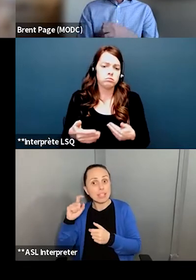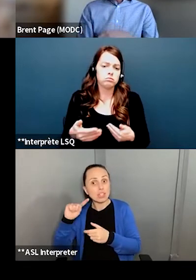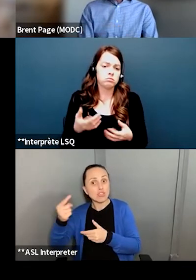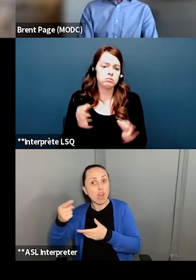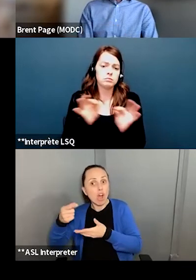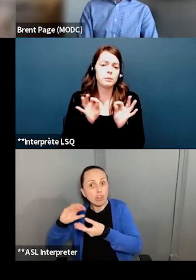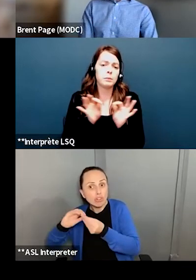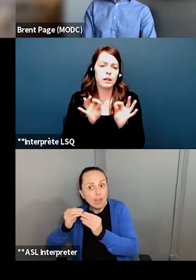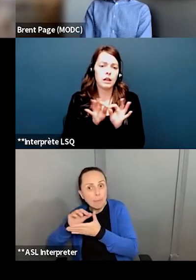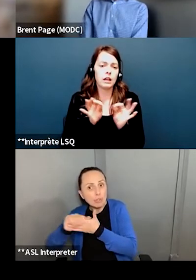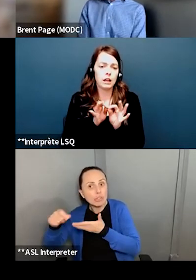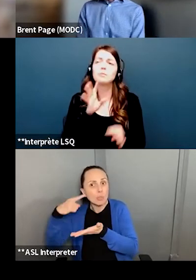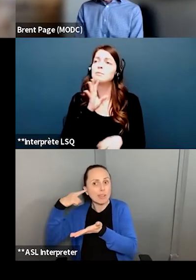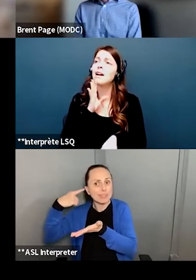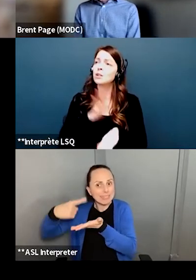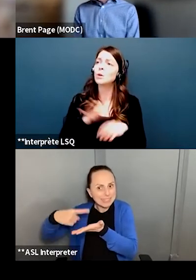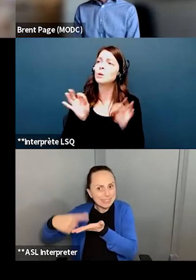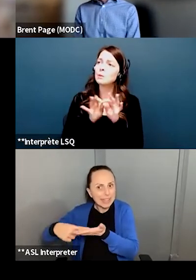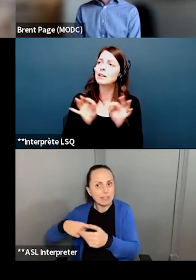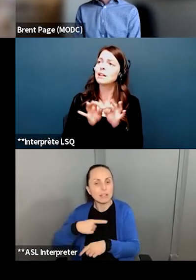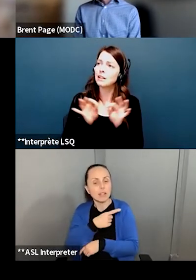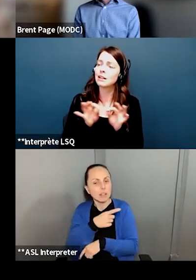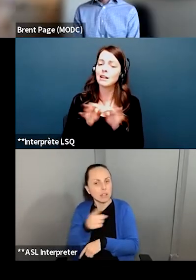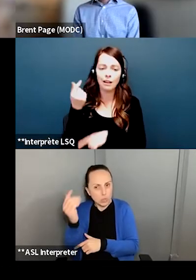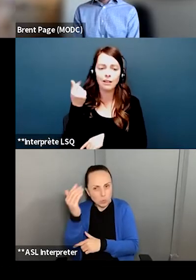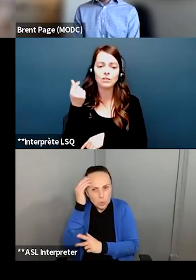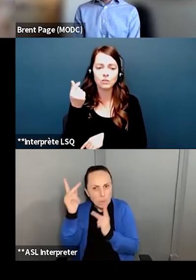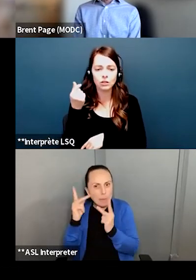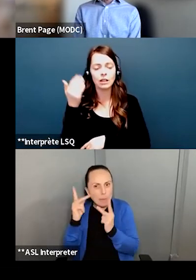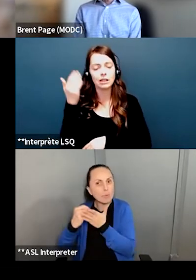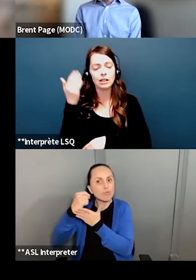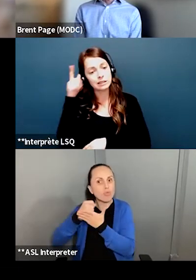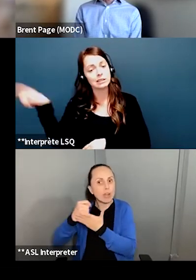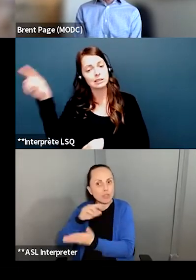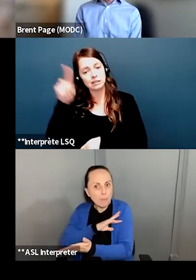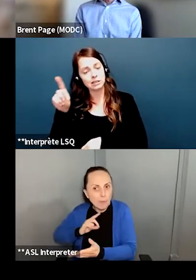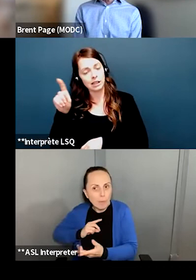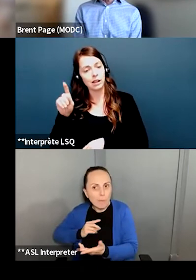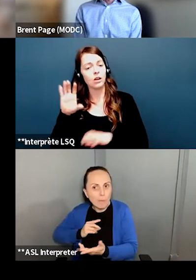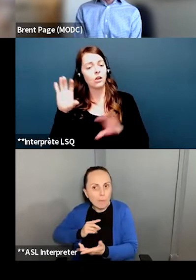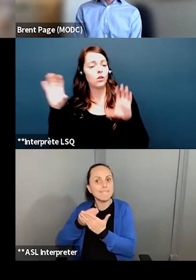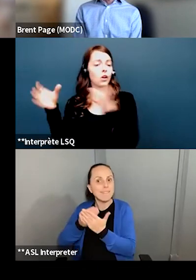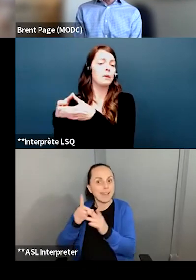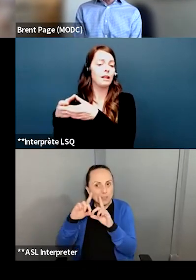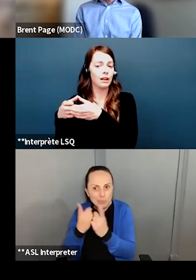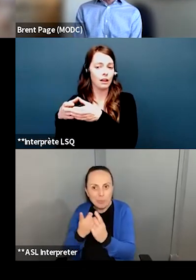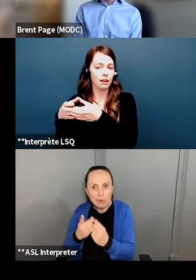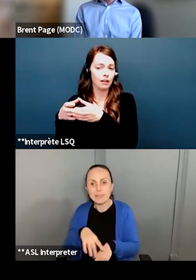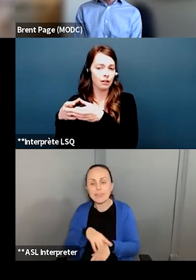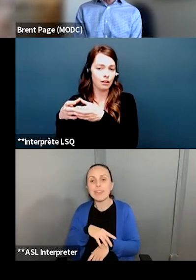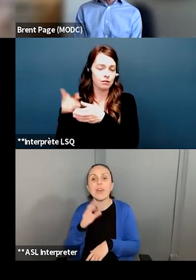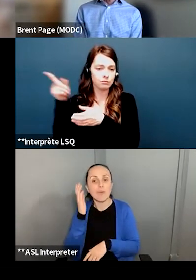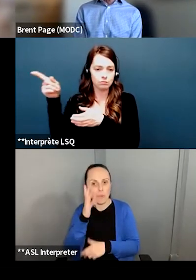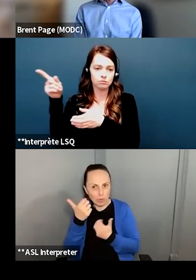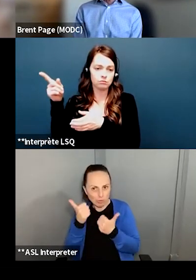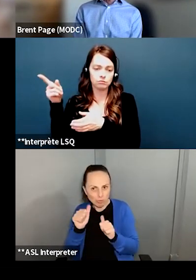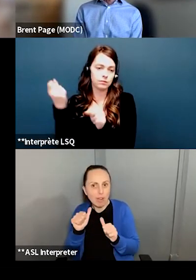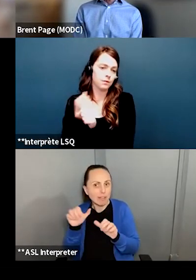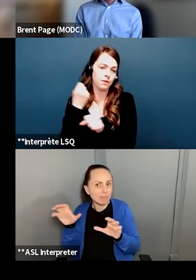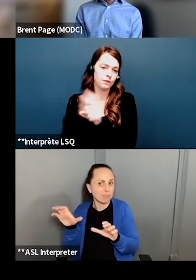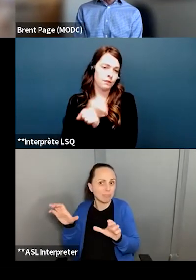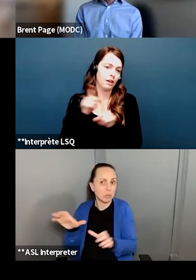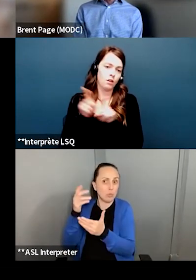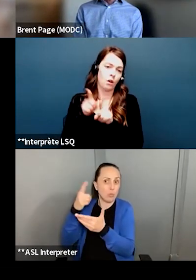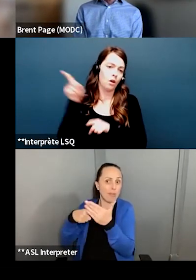be talked about. That people in Treasury Board and finance departments will do what they do, which is